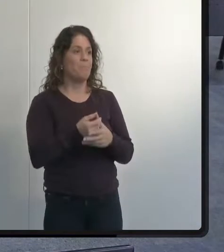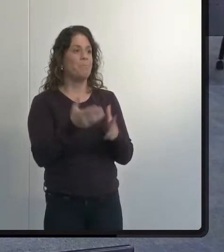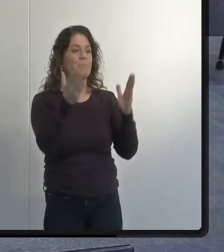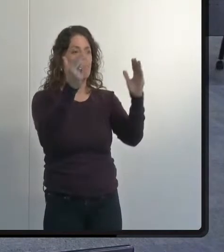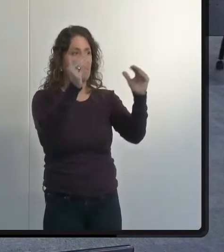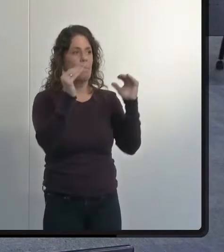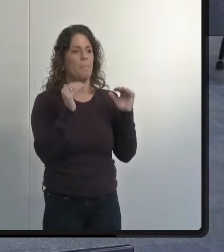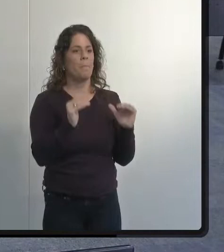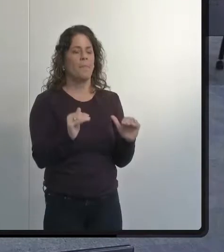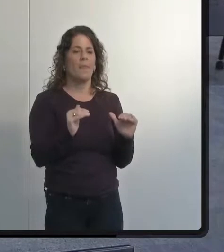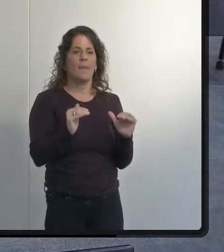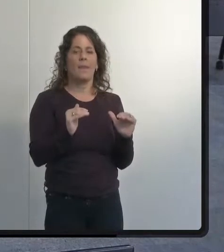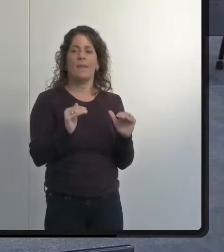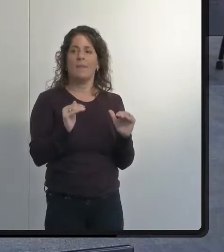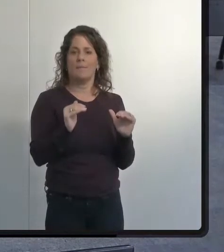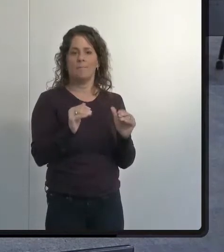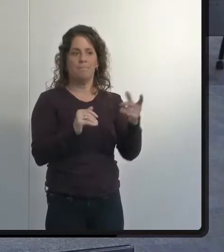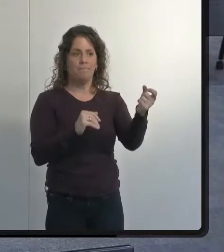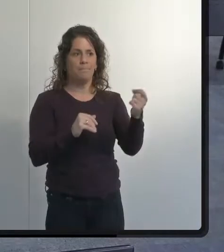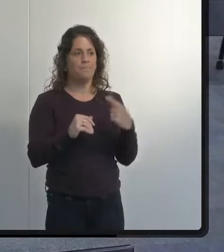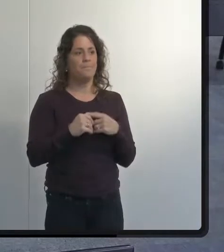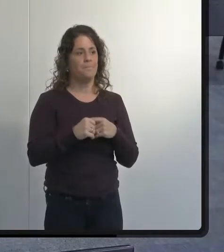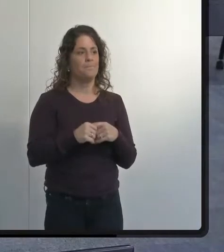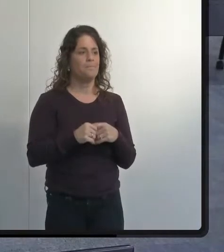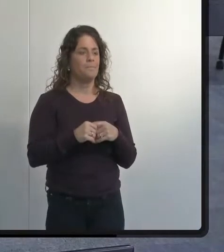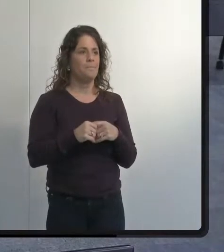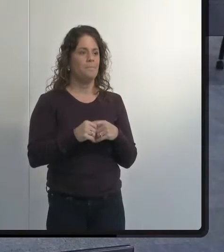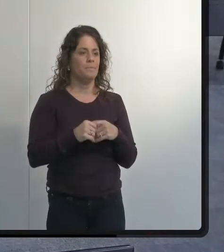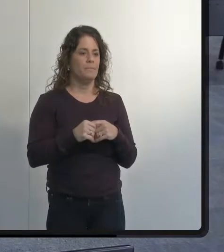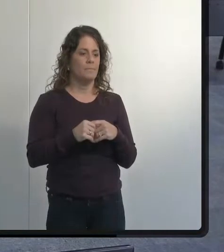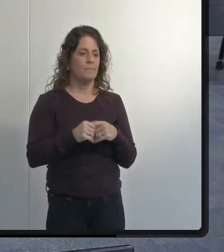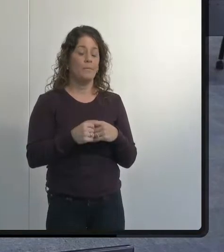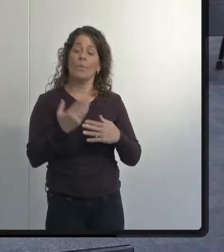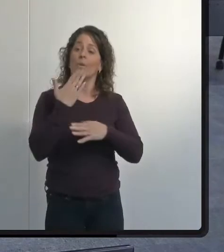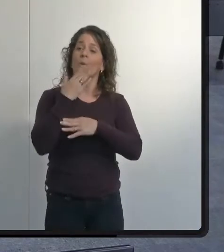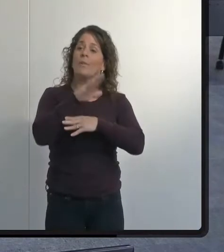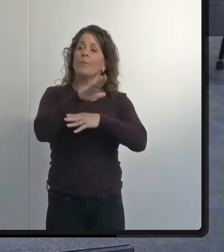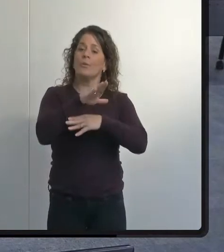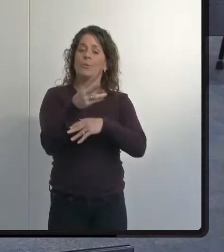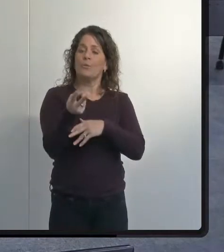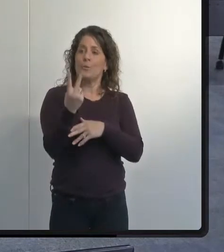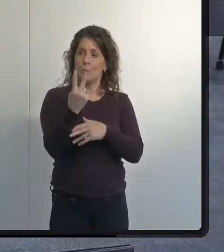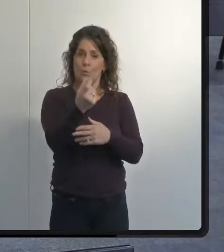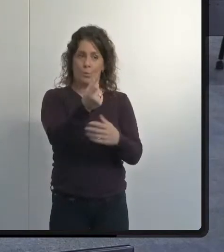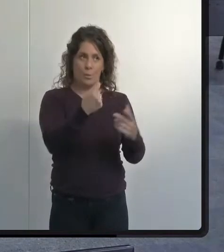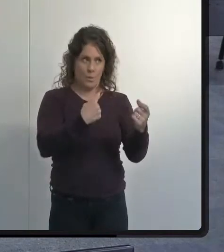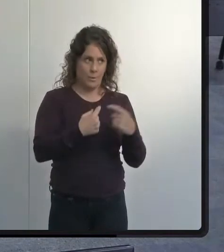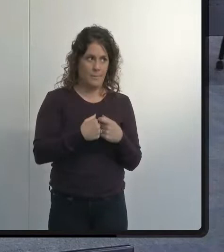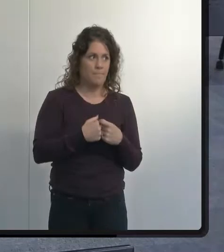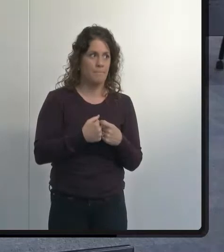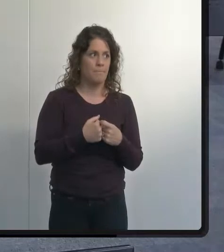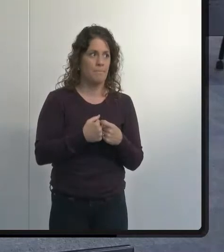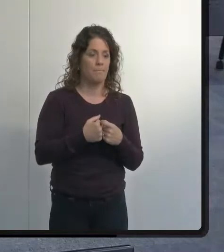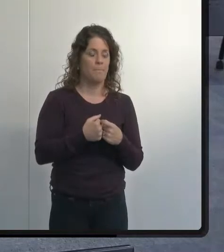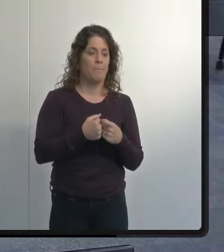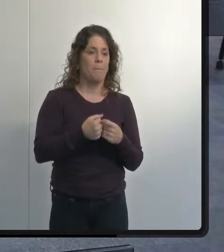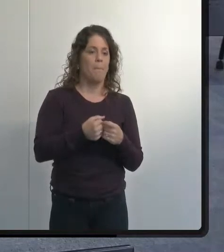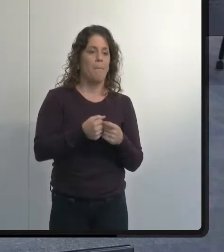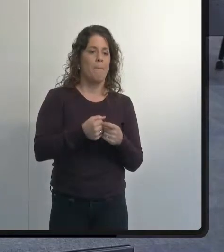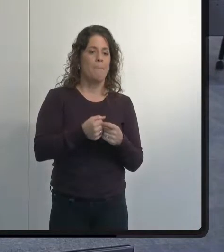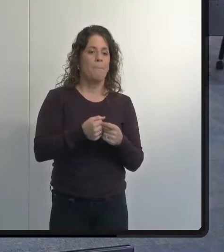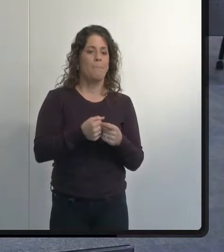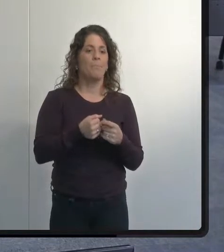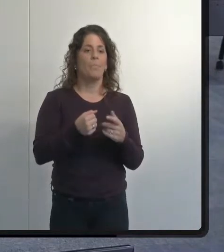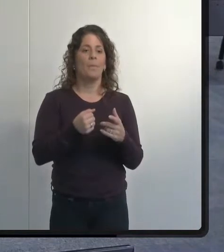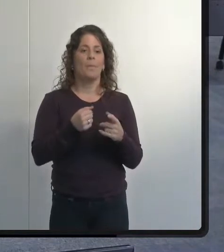Next up, Tom Bolton, News Hawk, go ahead. Hi, good afternoon. I have two questions. The first one for Dr. Del Reynoso.